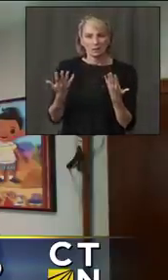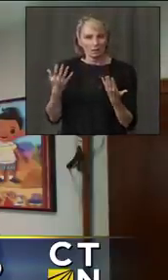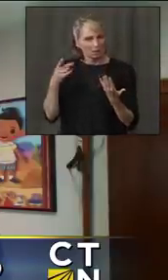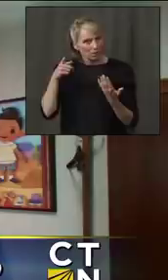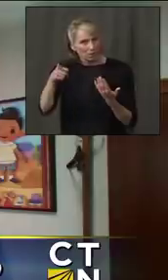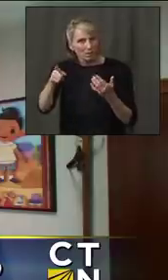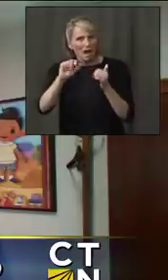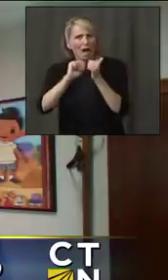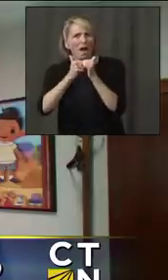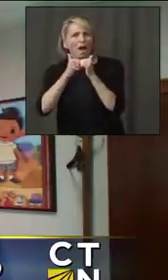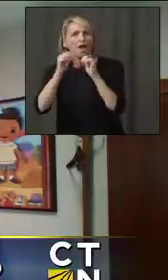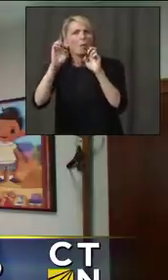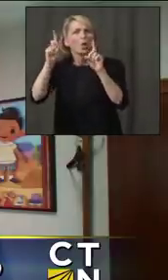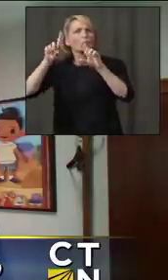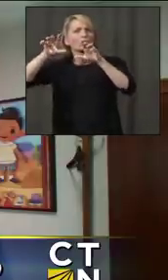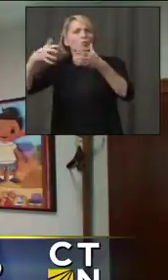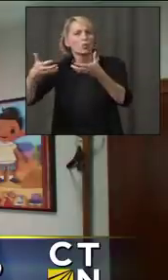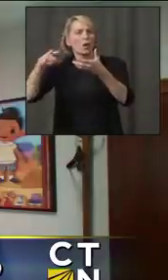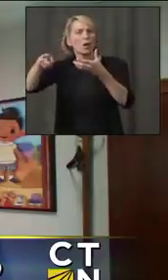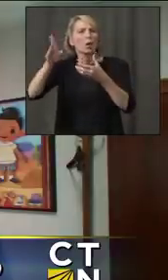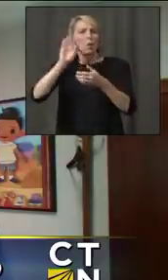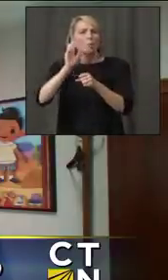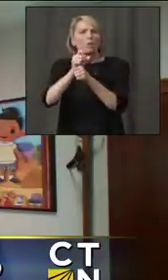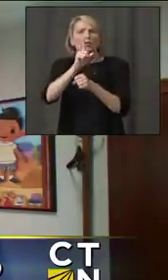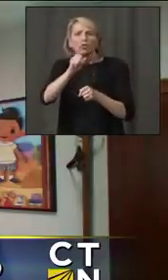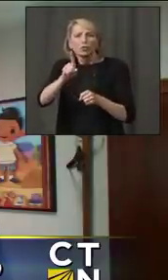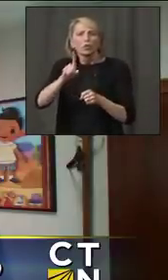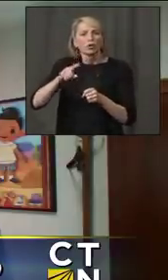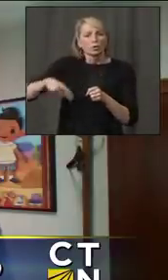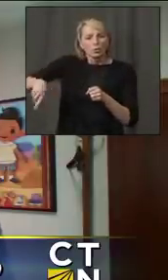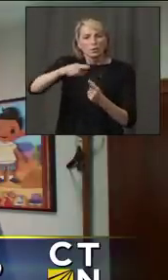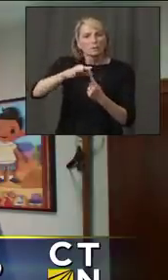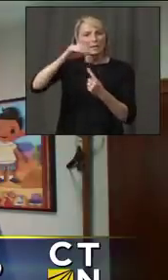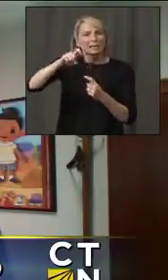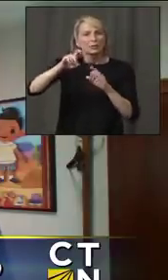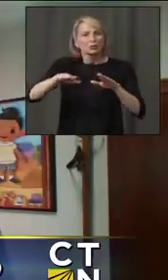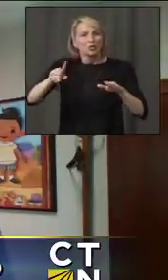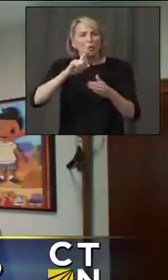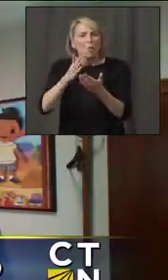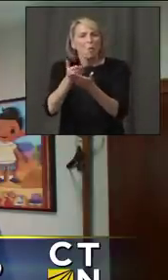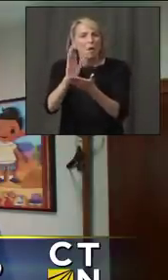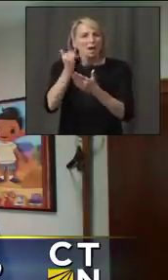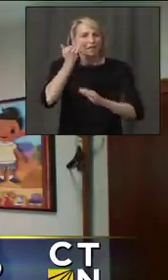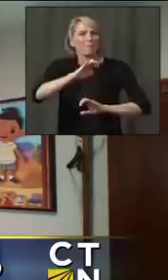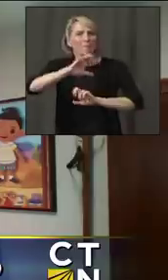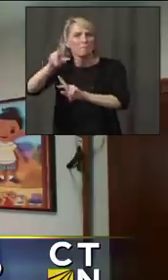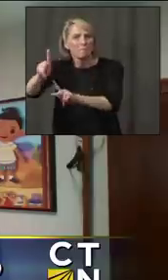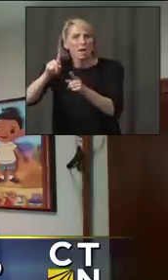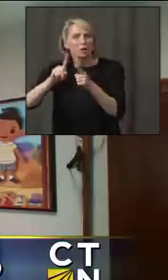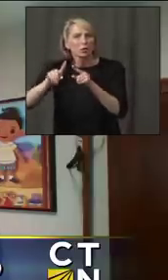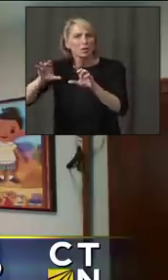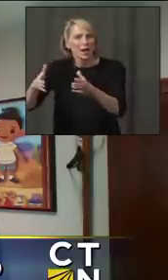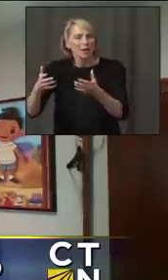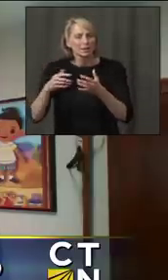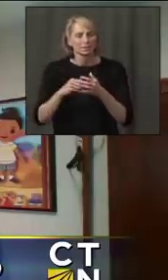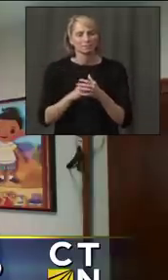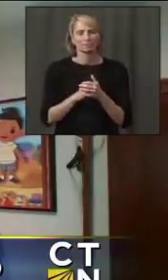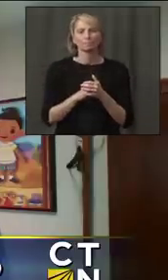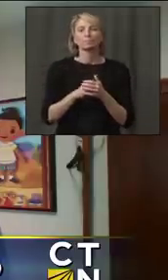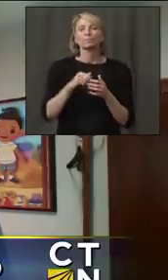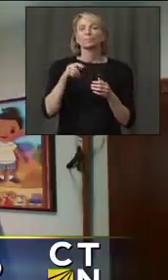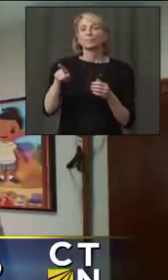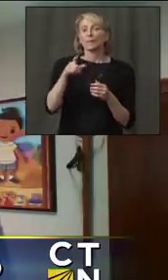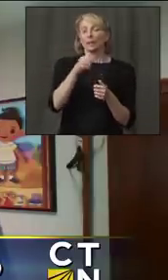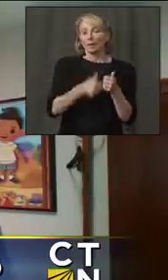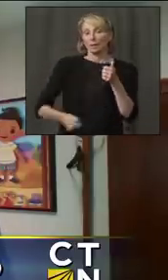their needs are met if they do come back to the classroom? Right. You know, students with special needs, we've